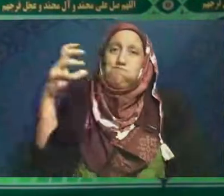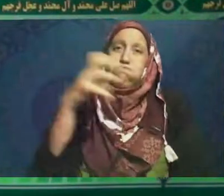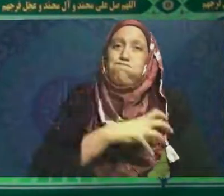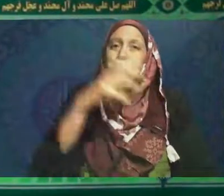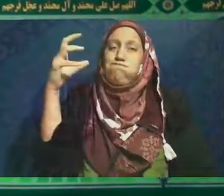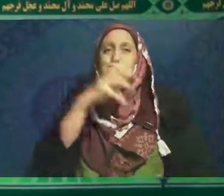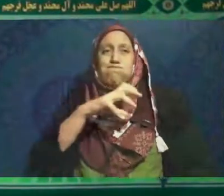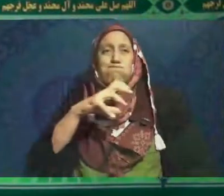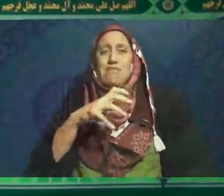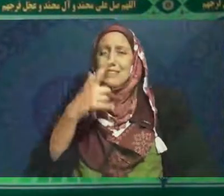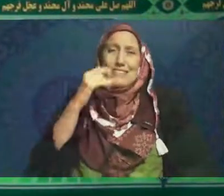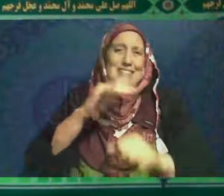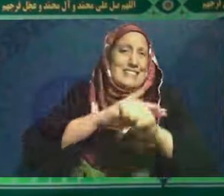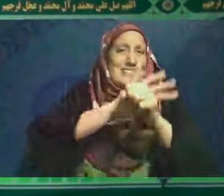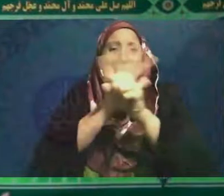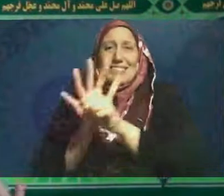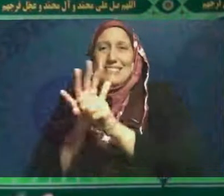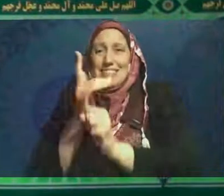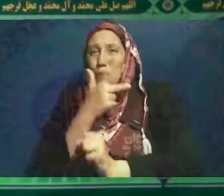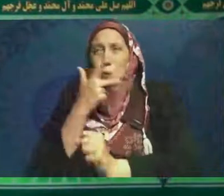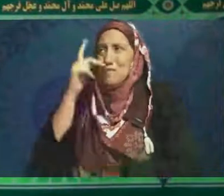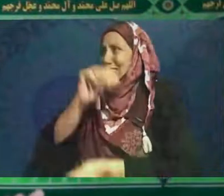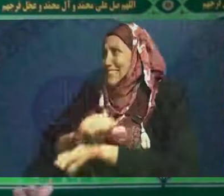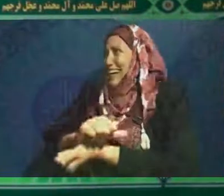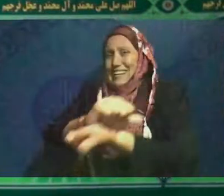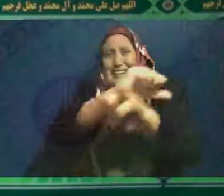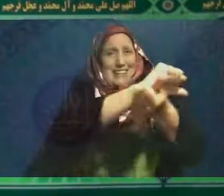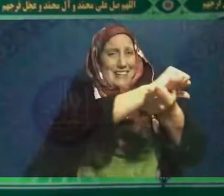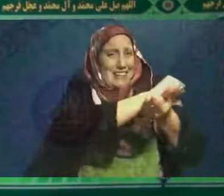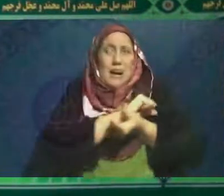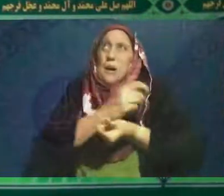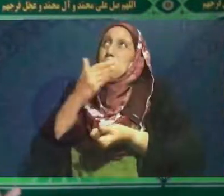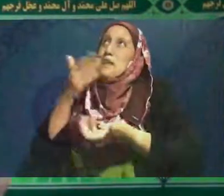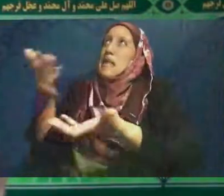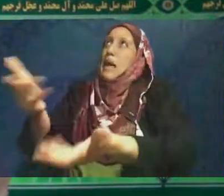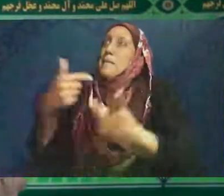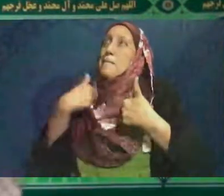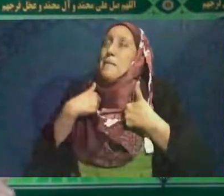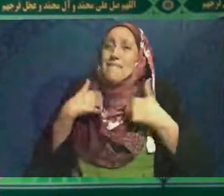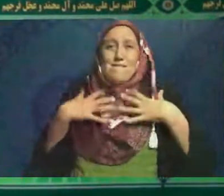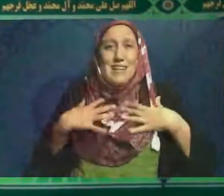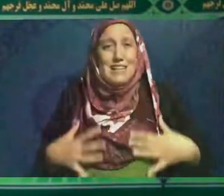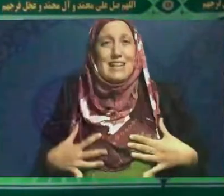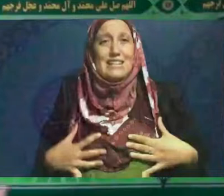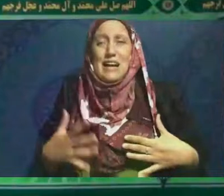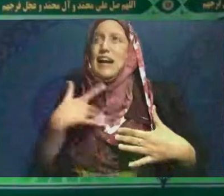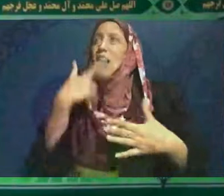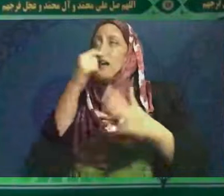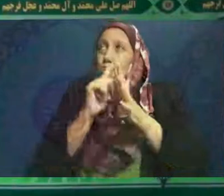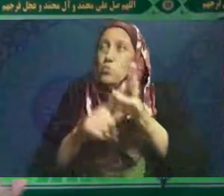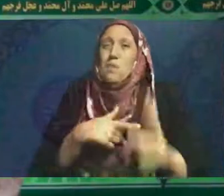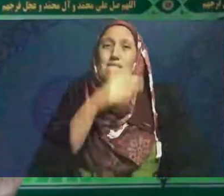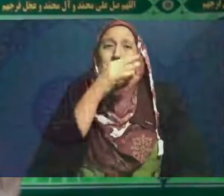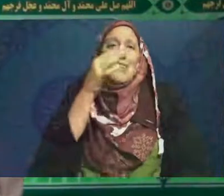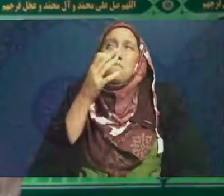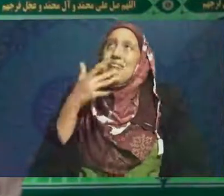that you are able, physically fit, to be able to meet your obligation of fasting. So, to get the blessing of worshipping